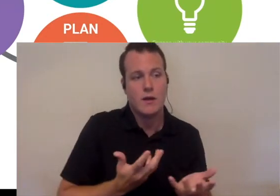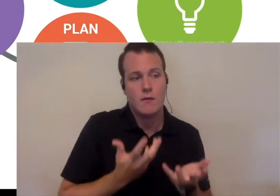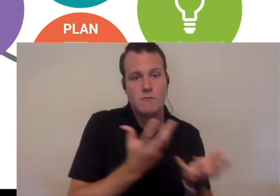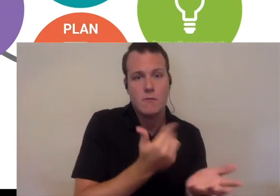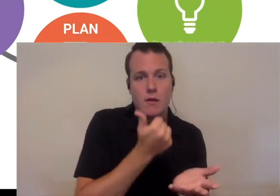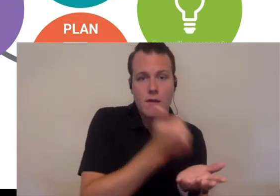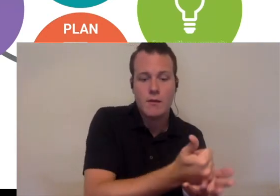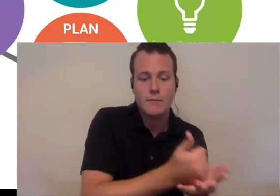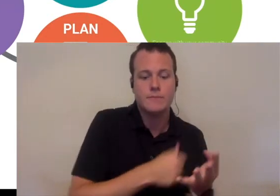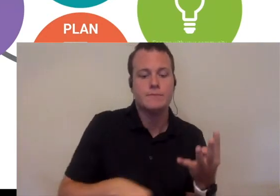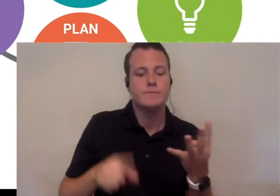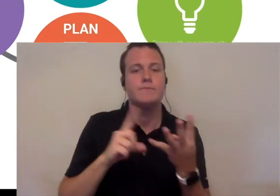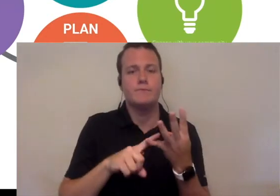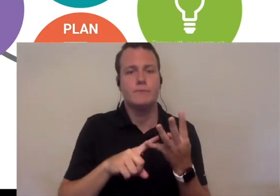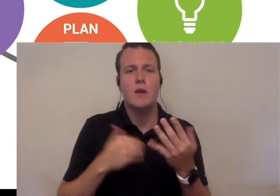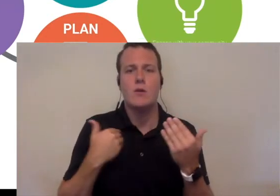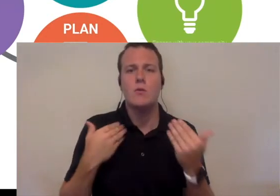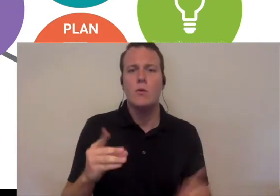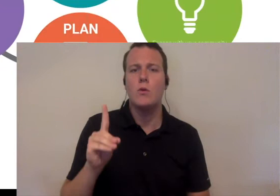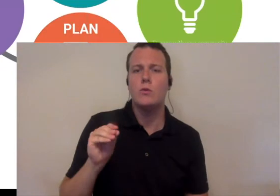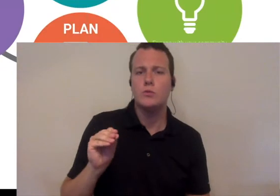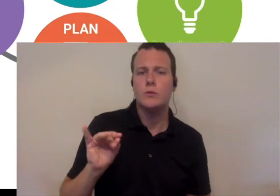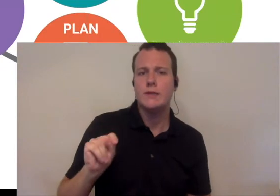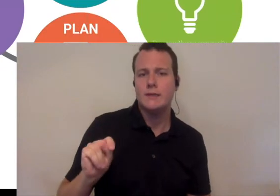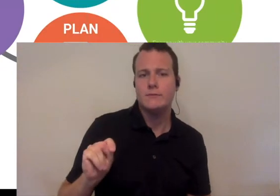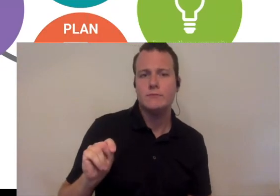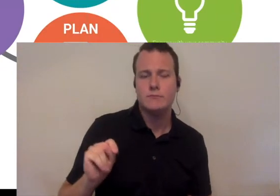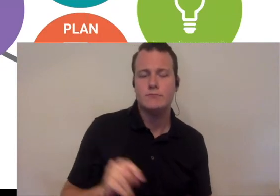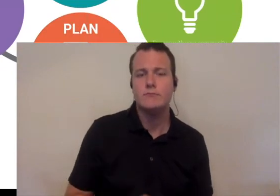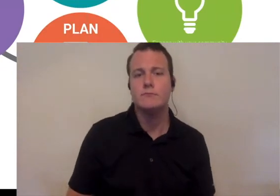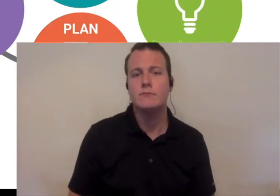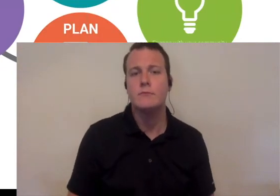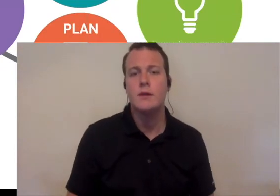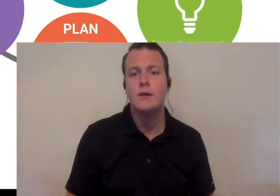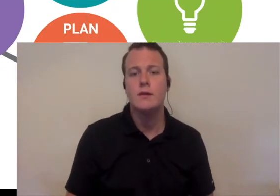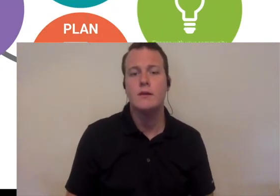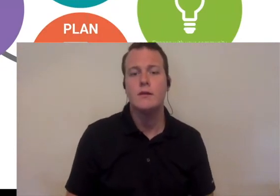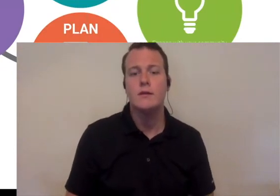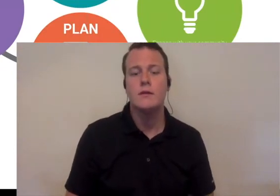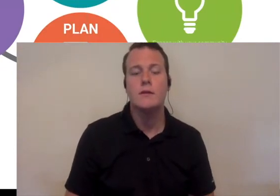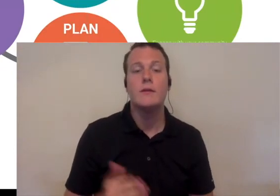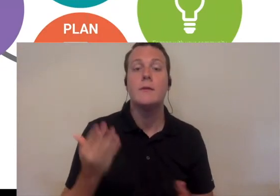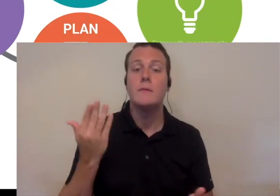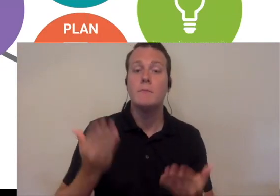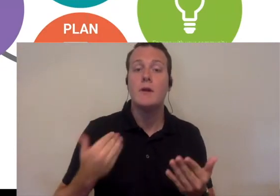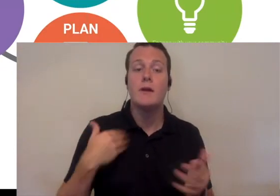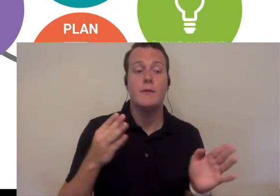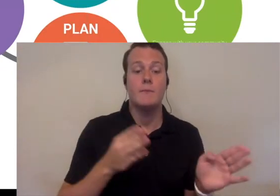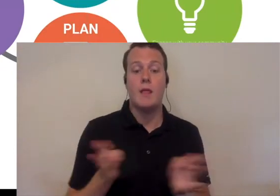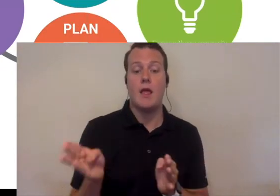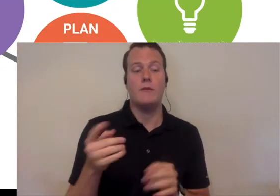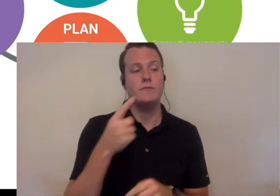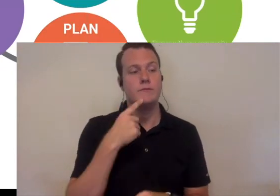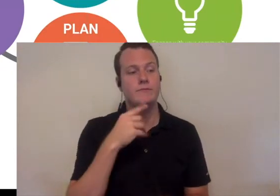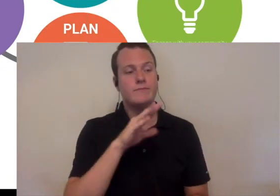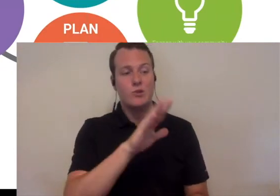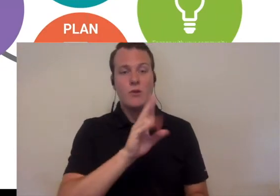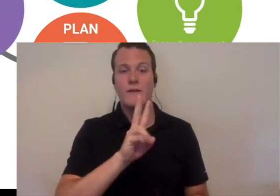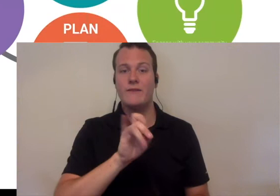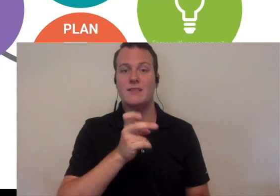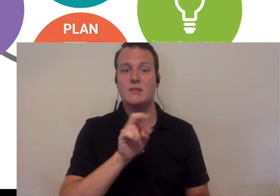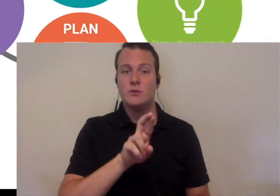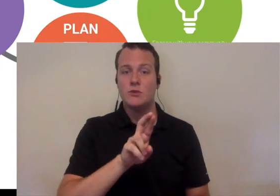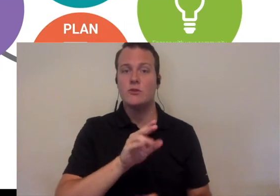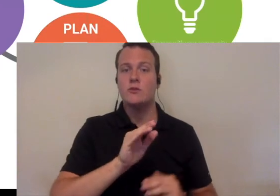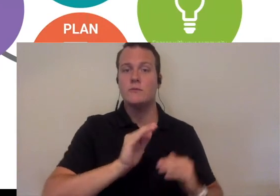it. And so you may have a plan that you say to them, for your vestibular patients, here's what I can